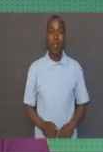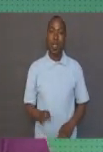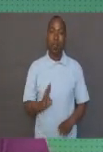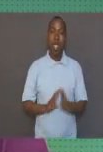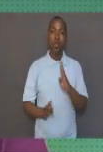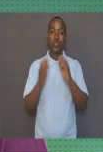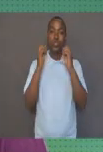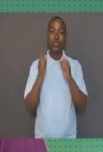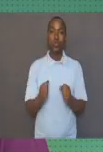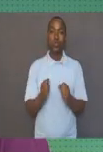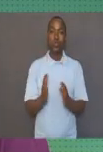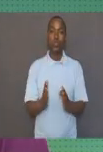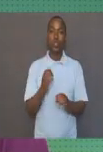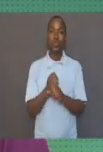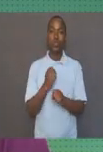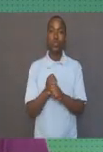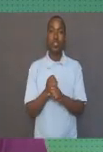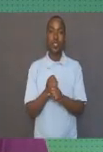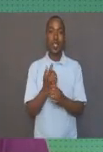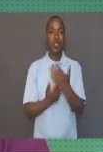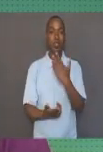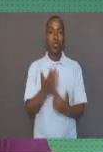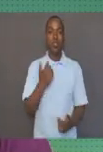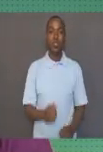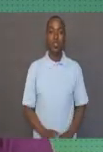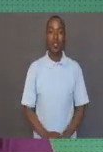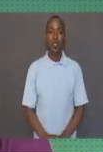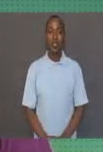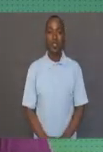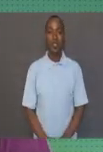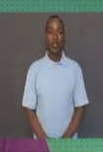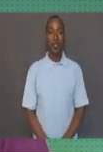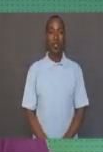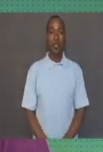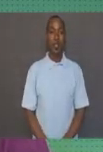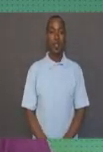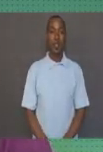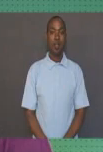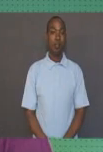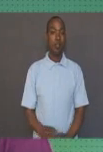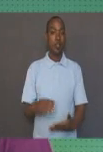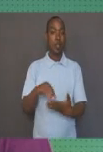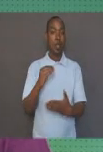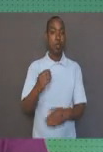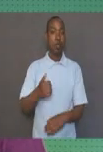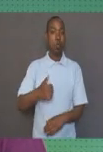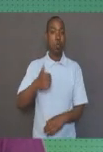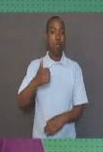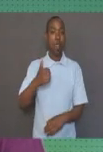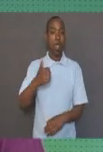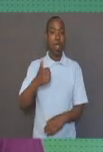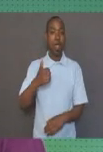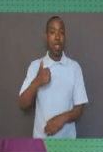do. We learned about one renowned Ethiopian biologist,